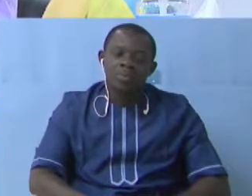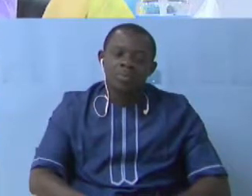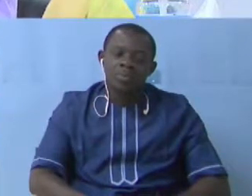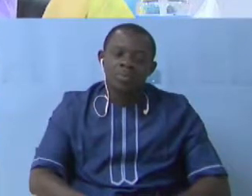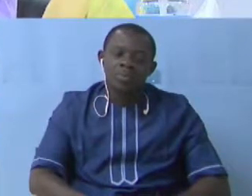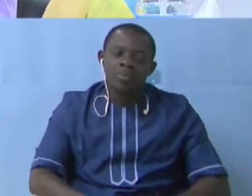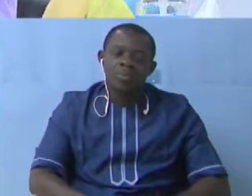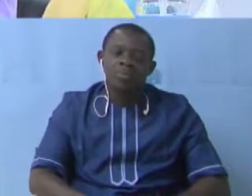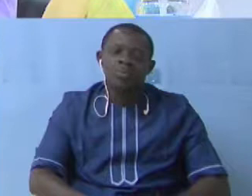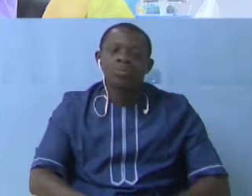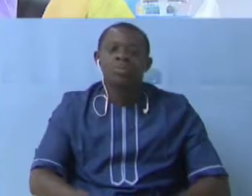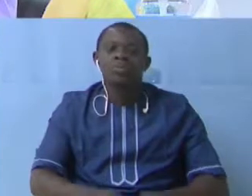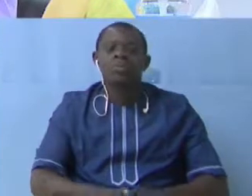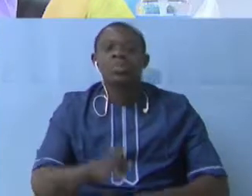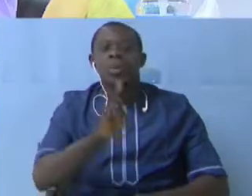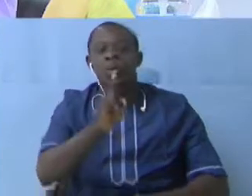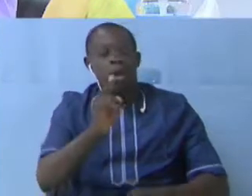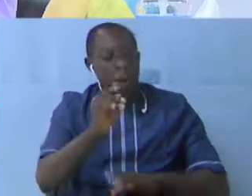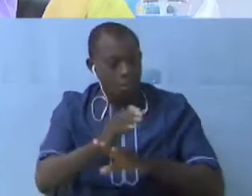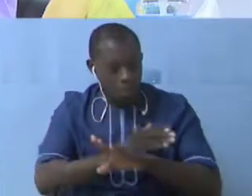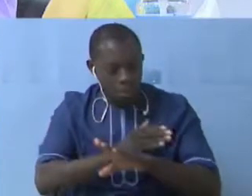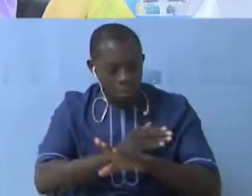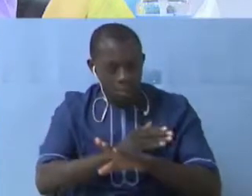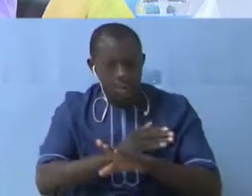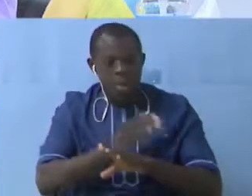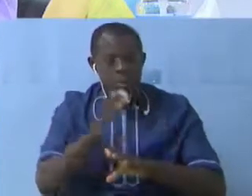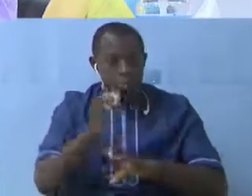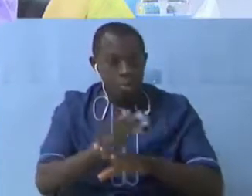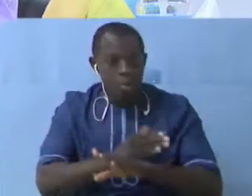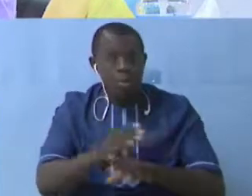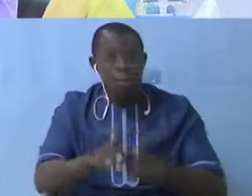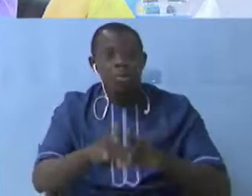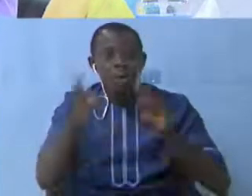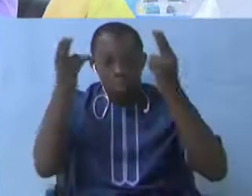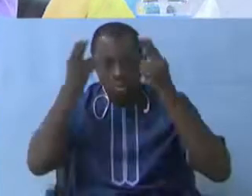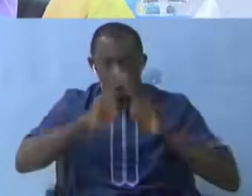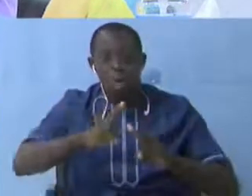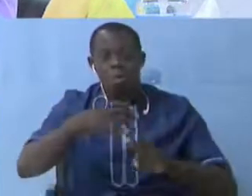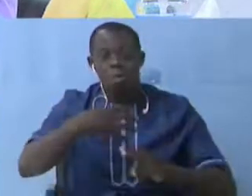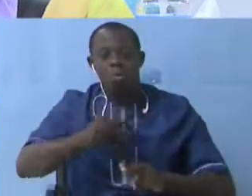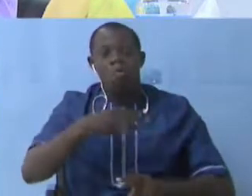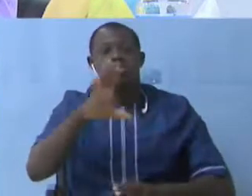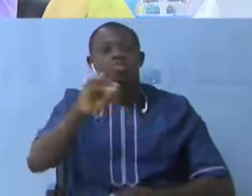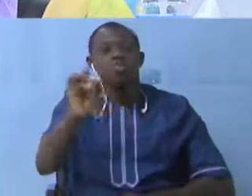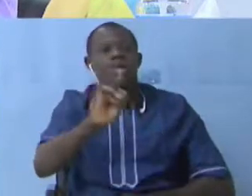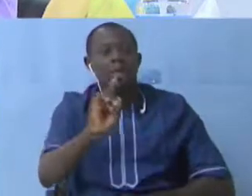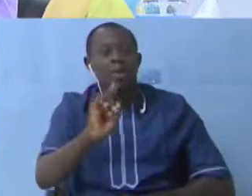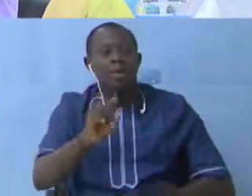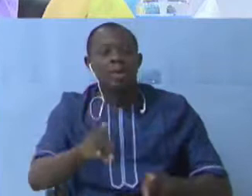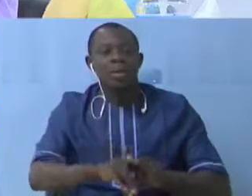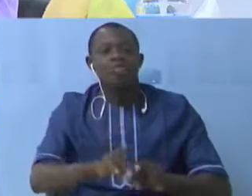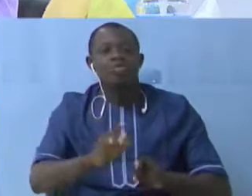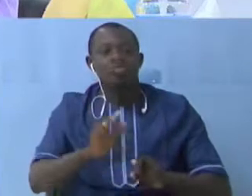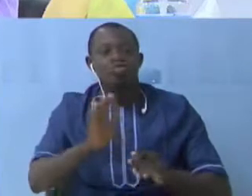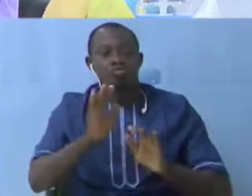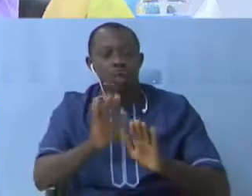But the law, in fact, was to restrict really the operations of the